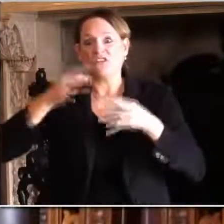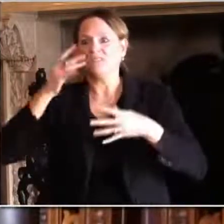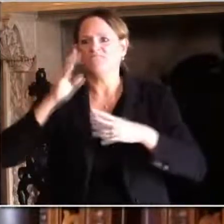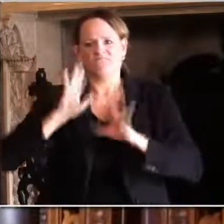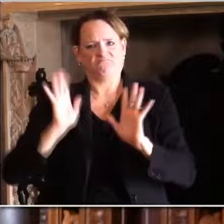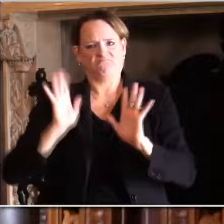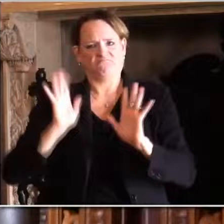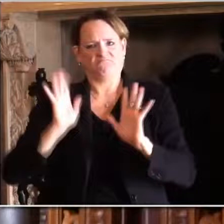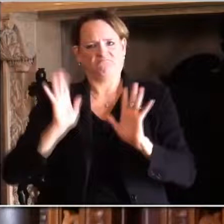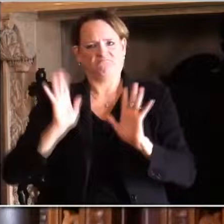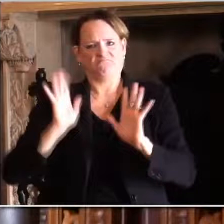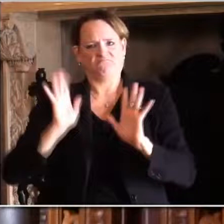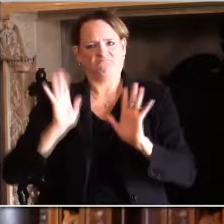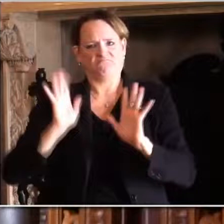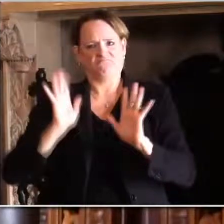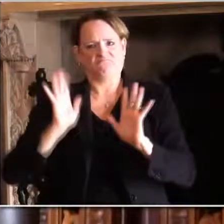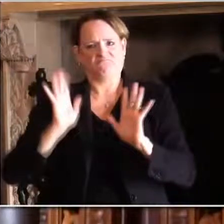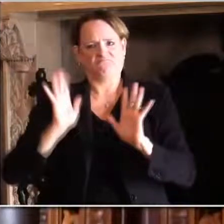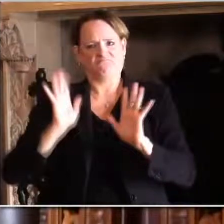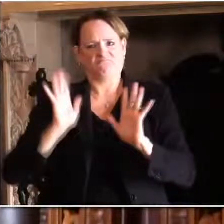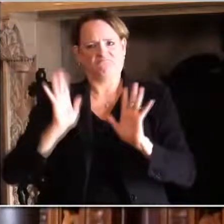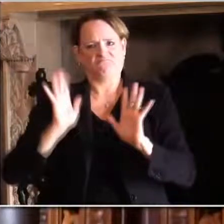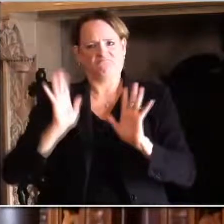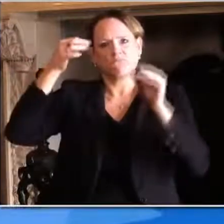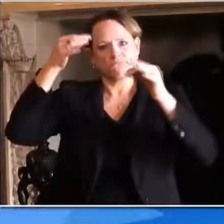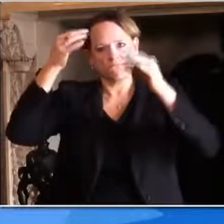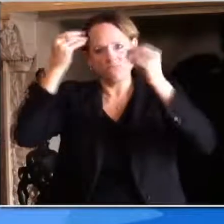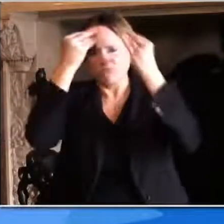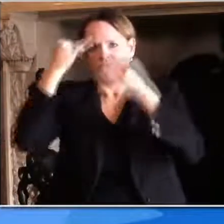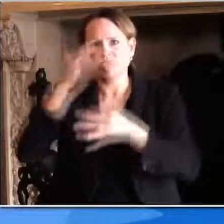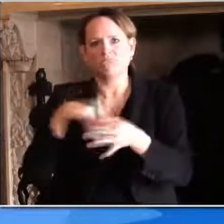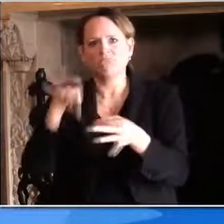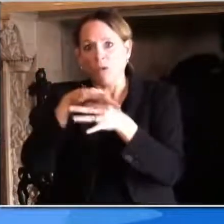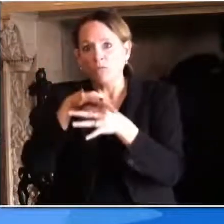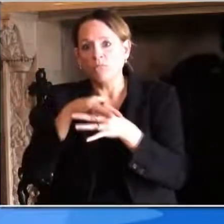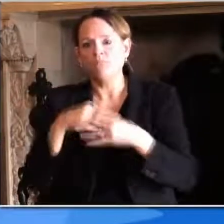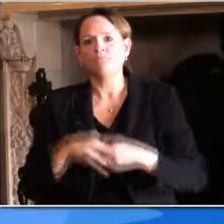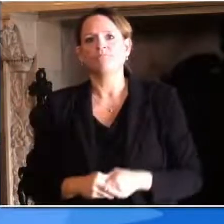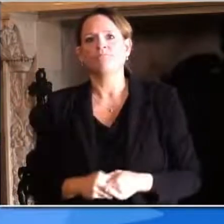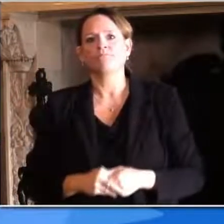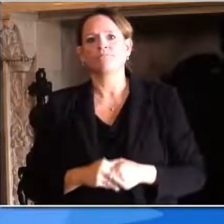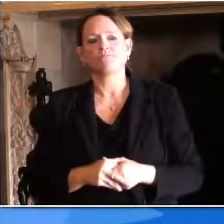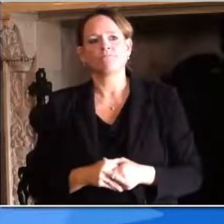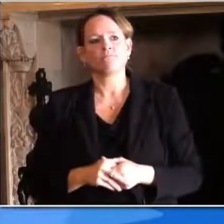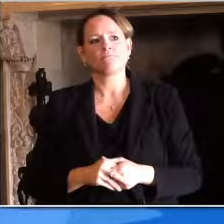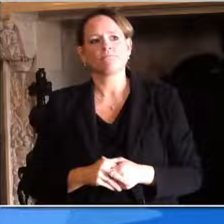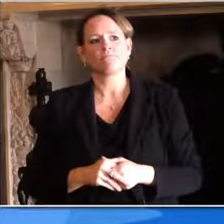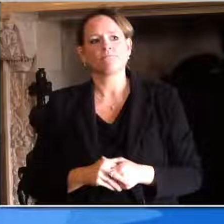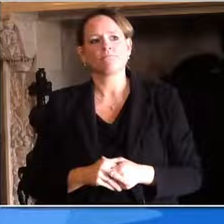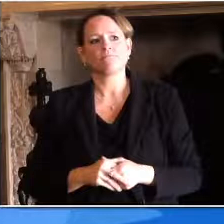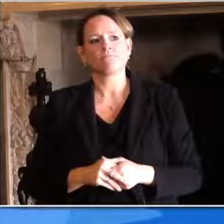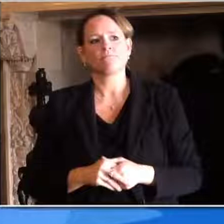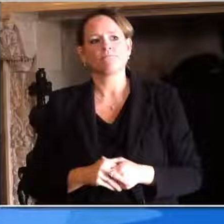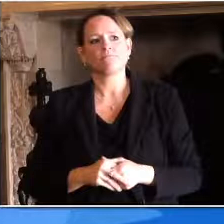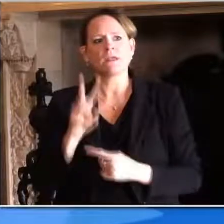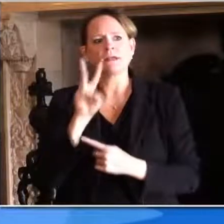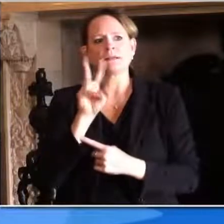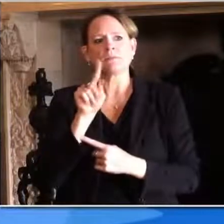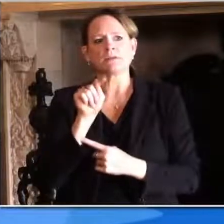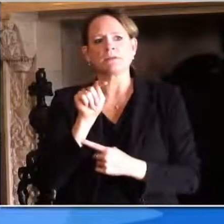inclinations may be. Thank you, Patrick. Now to Rob Sussman from WKOW Radio.